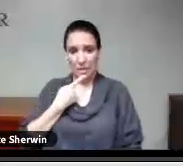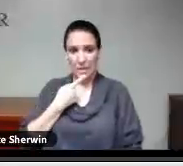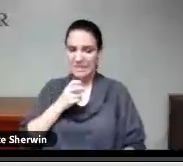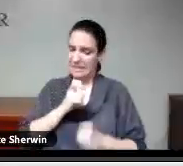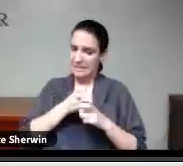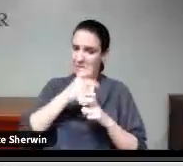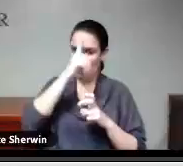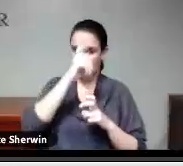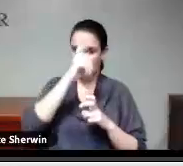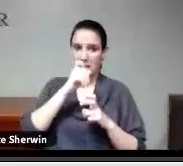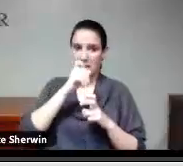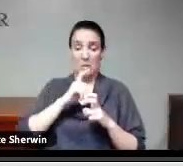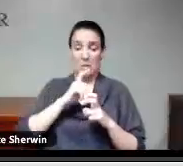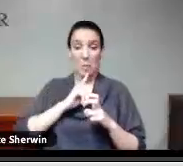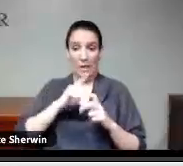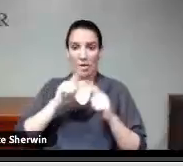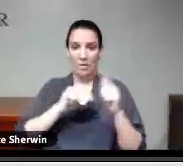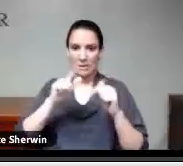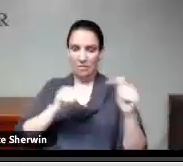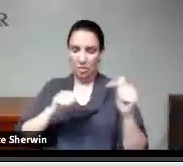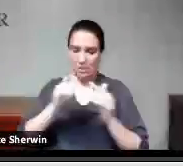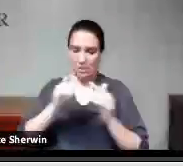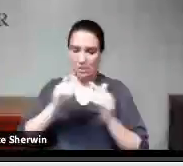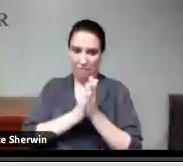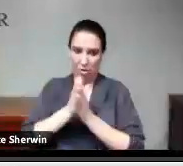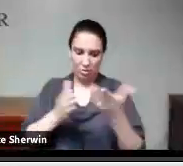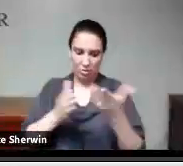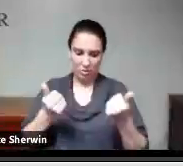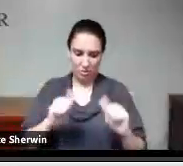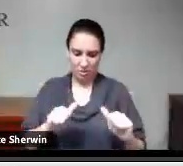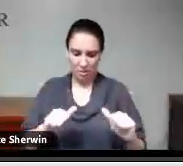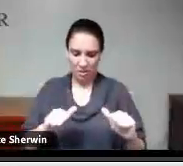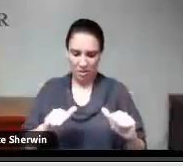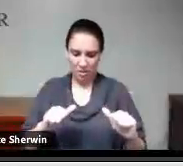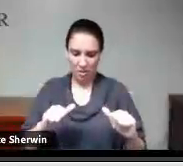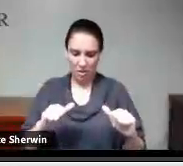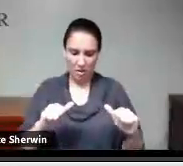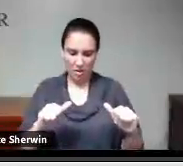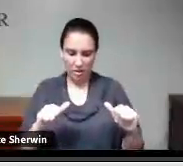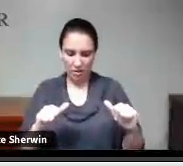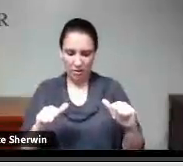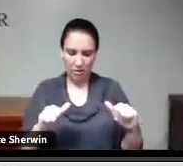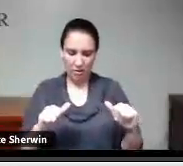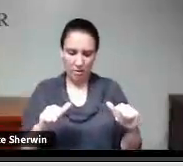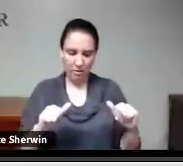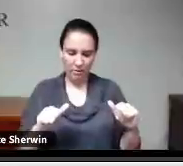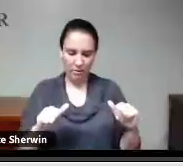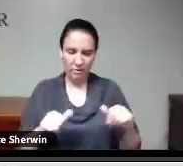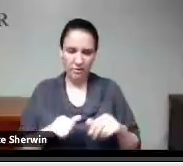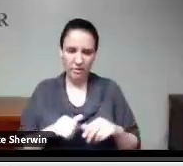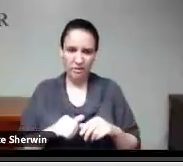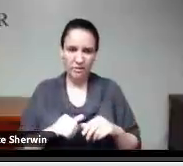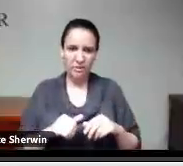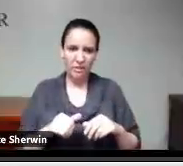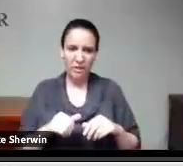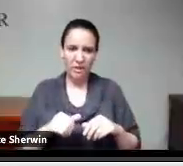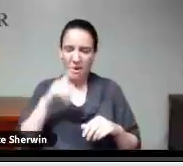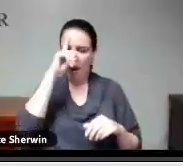going to have substantive impact on your organizational culture and climate and